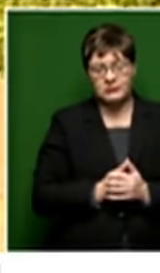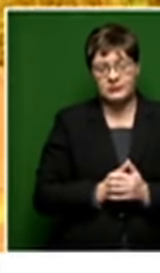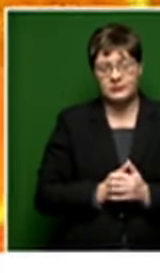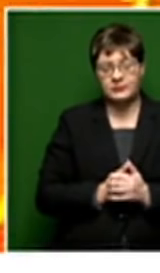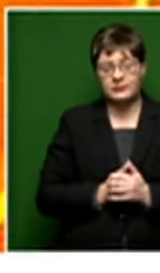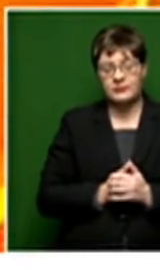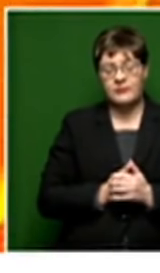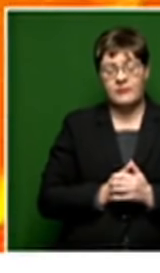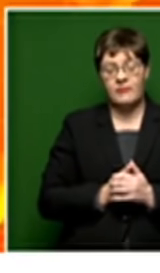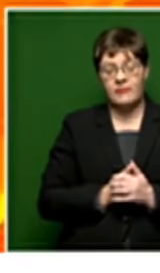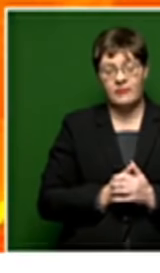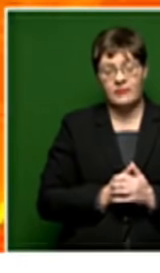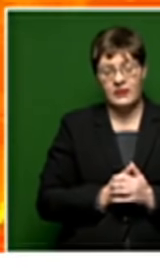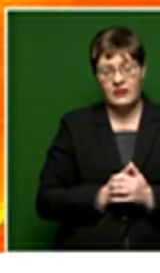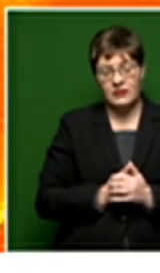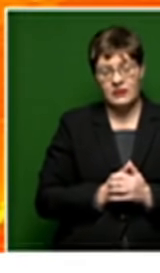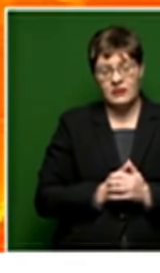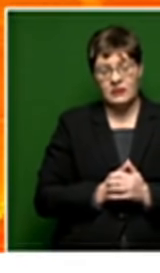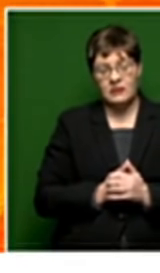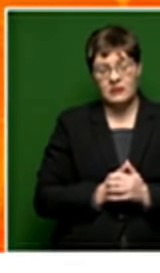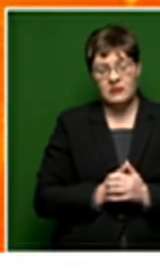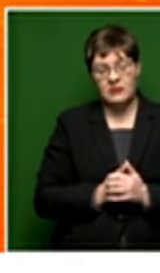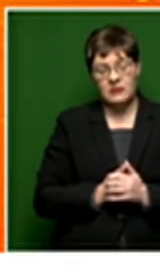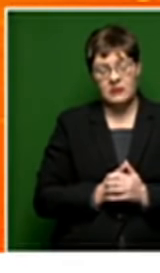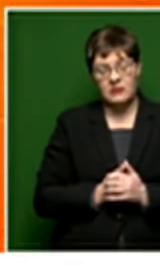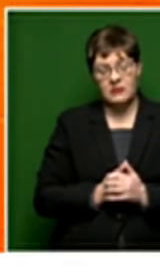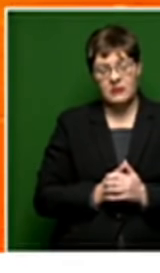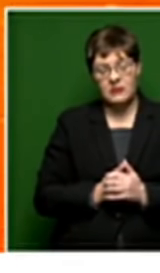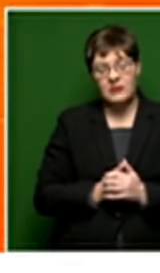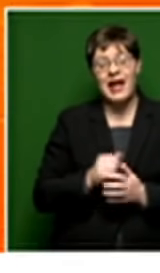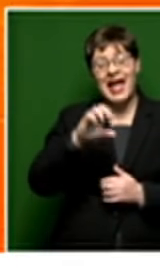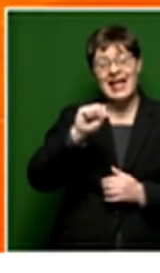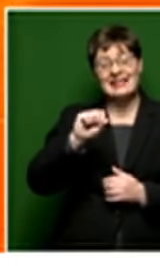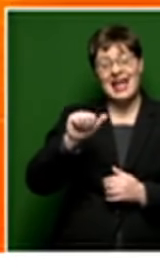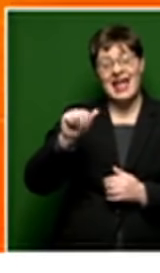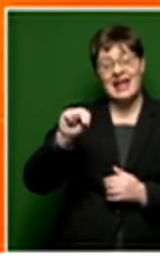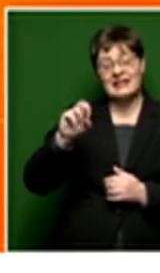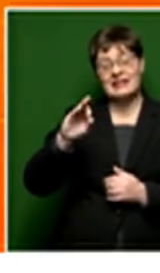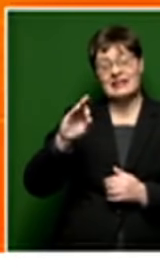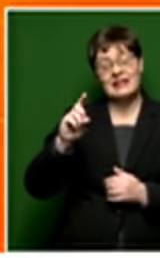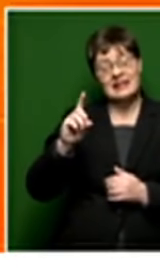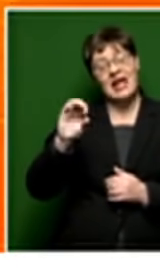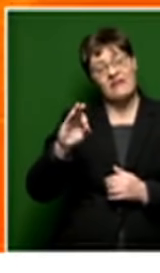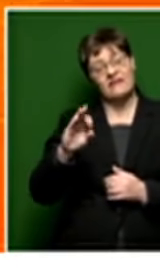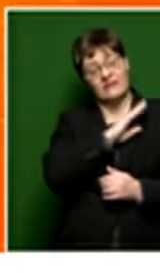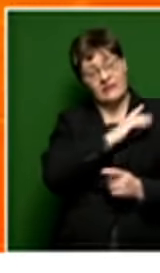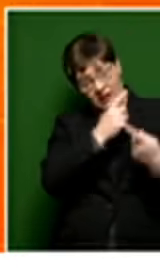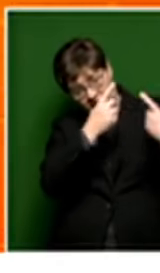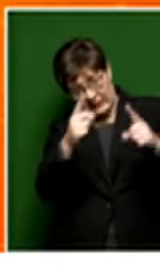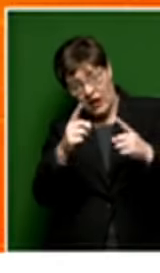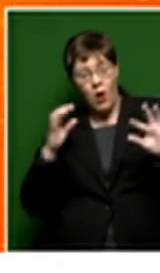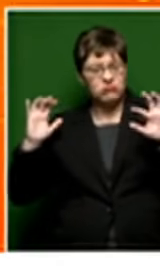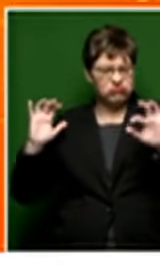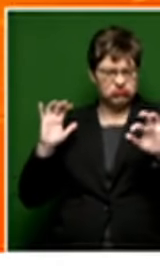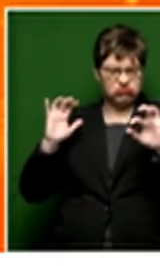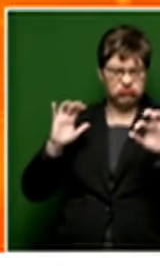Yeah. So, Brigadier, obviously there have been calls for the SANDF to be deployed since the protests actually